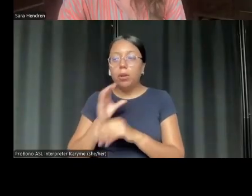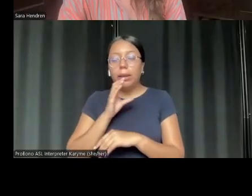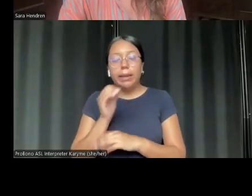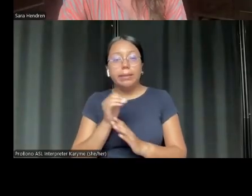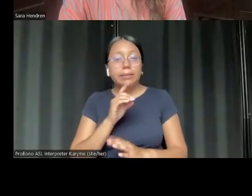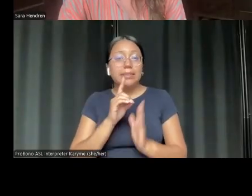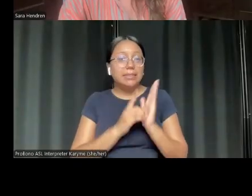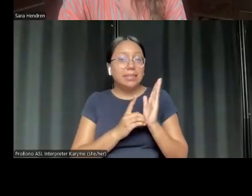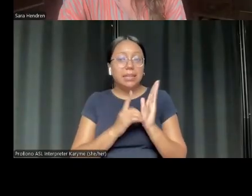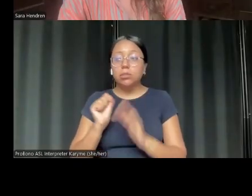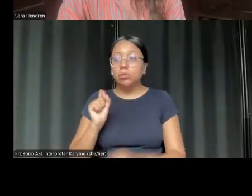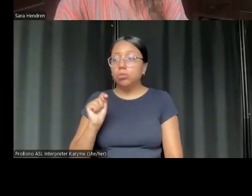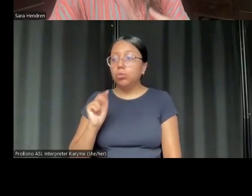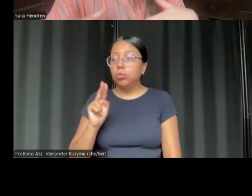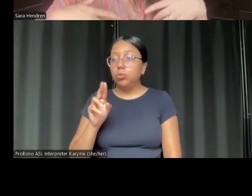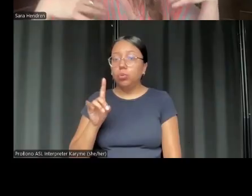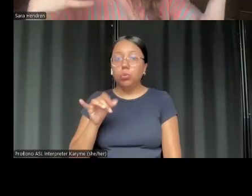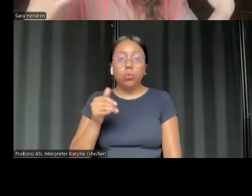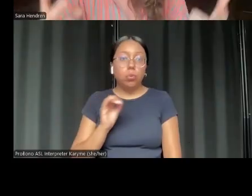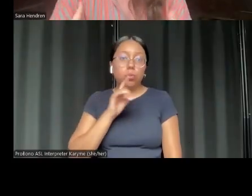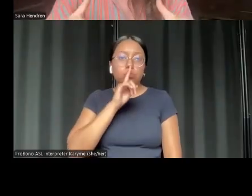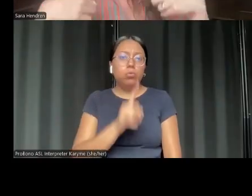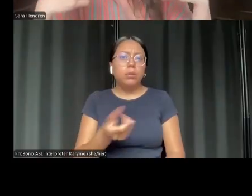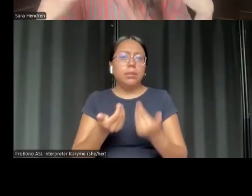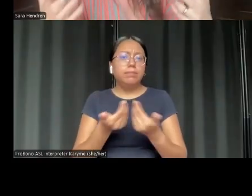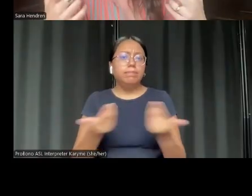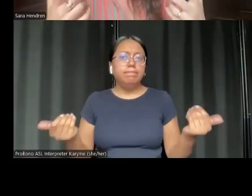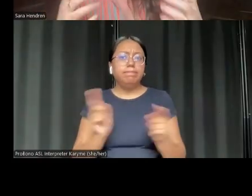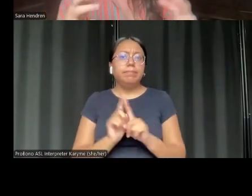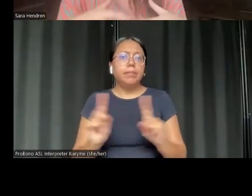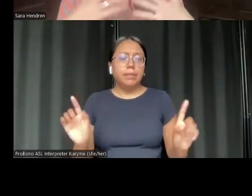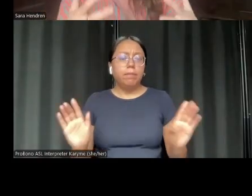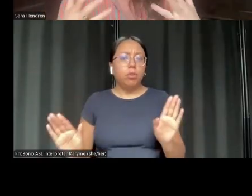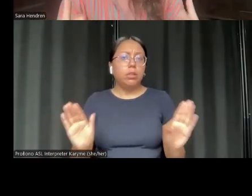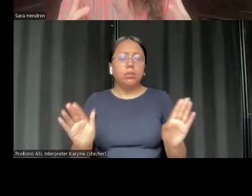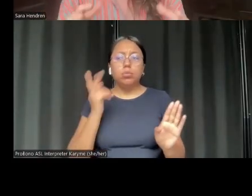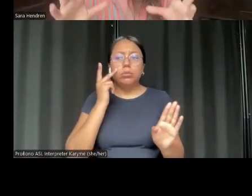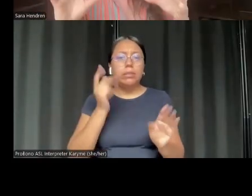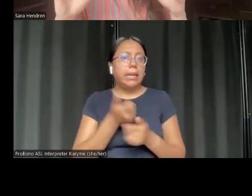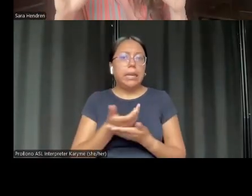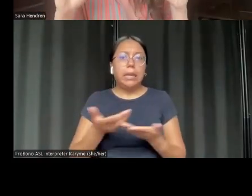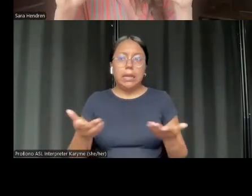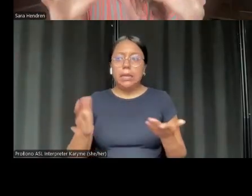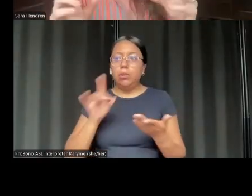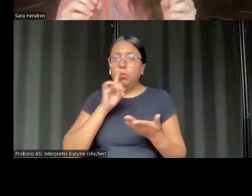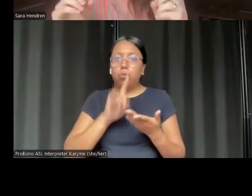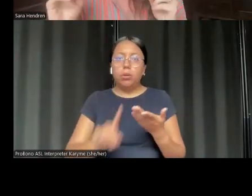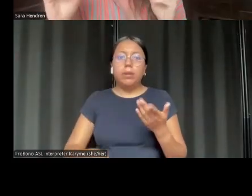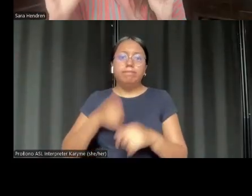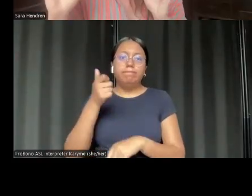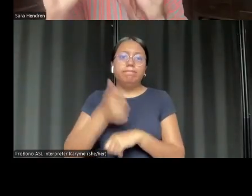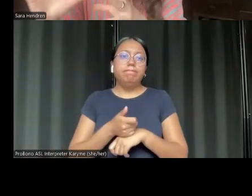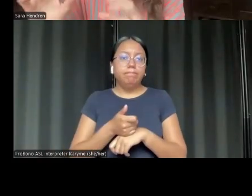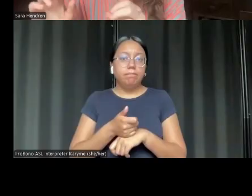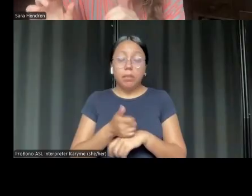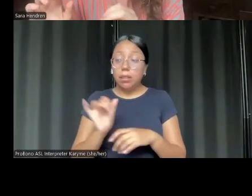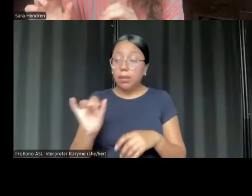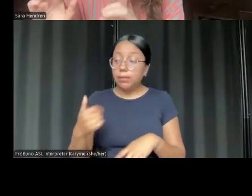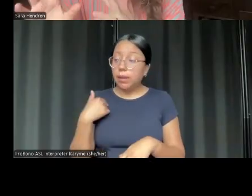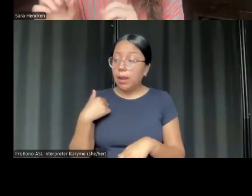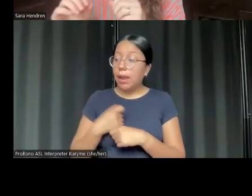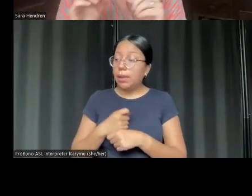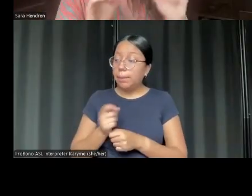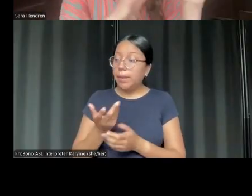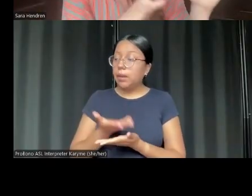actually two very different mindsets that you have to see anything come to light. So I'm saying to you, I made a thing. Plenty of